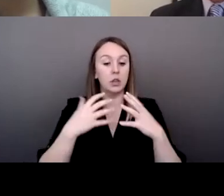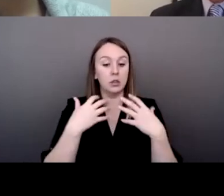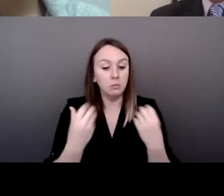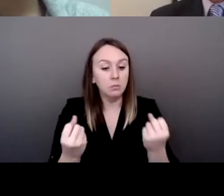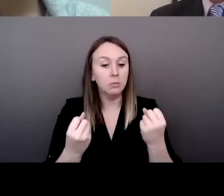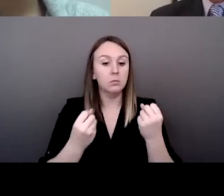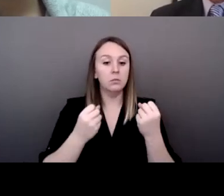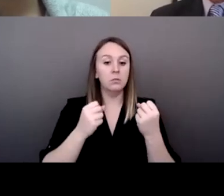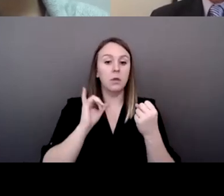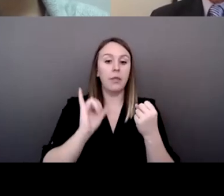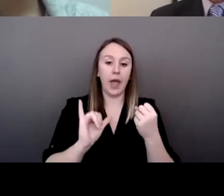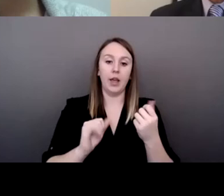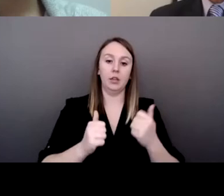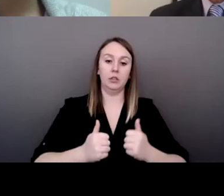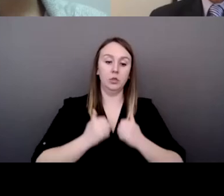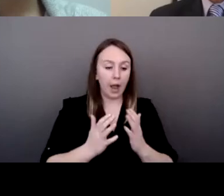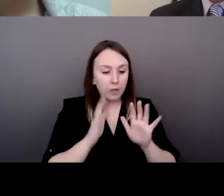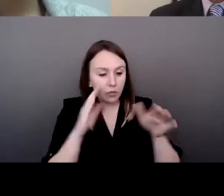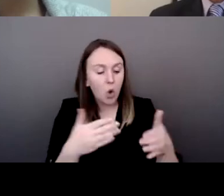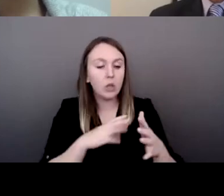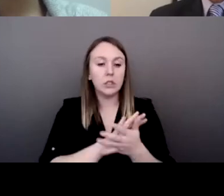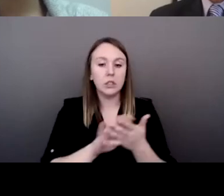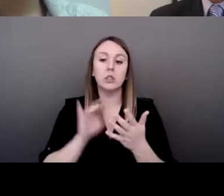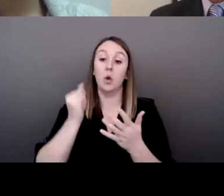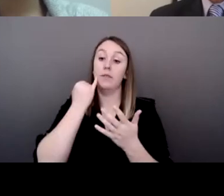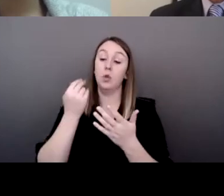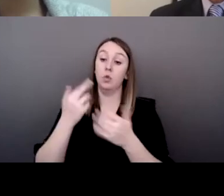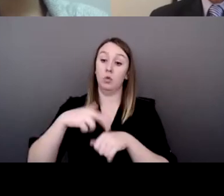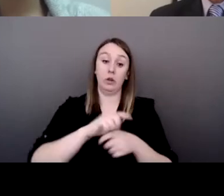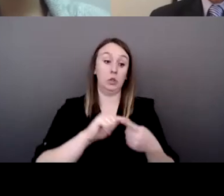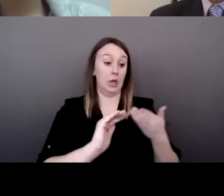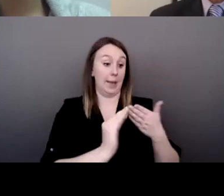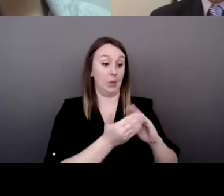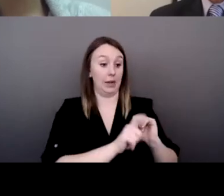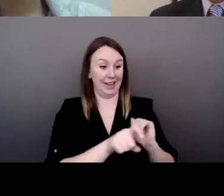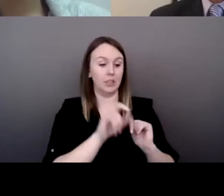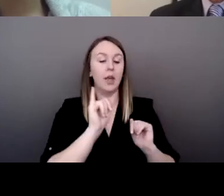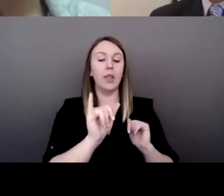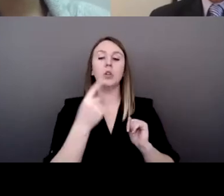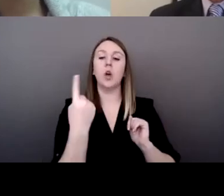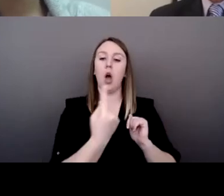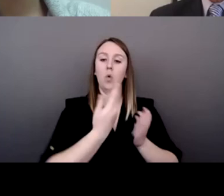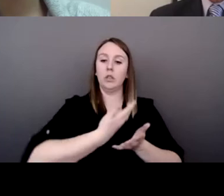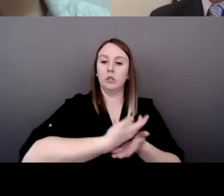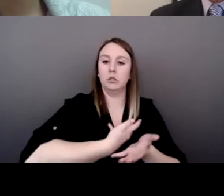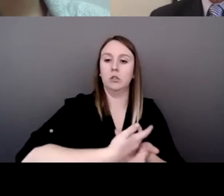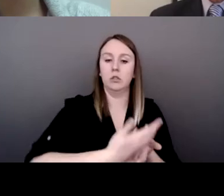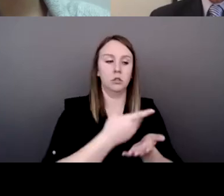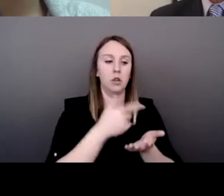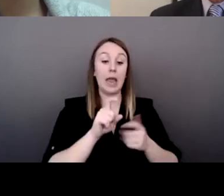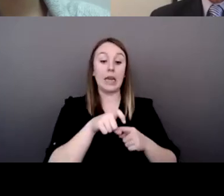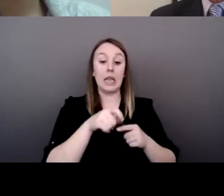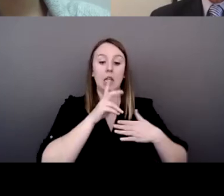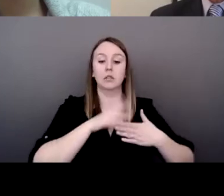to defer to our community needs, and that is a constant, ongoing, fluid conversation. It is a constant feedback